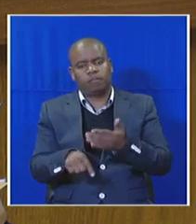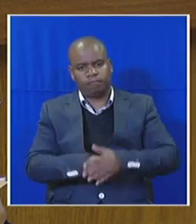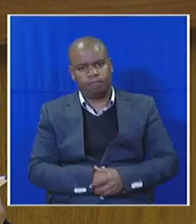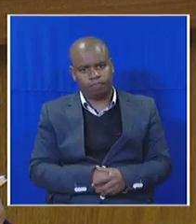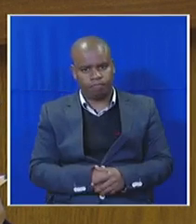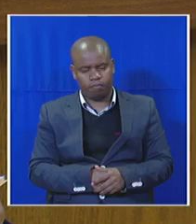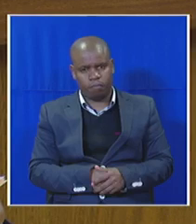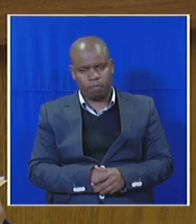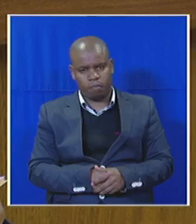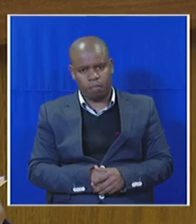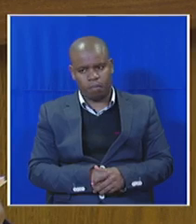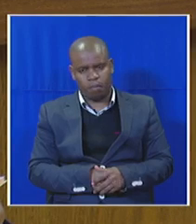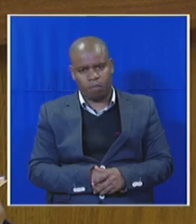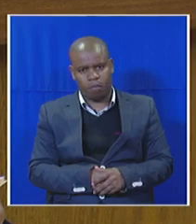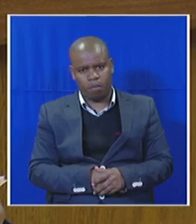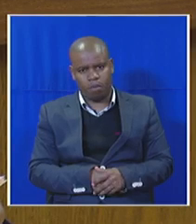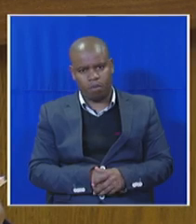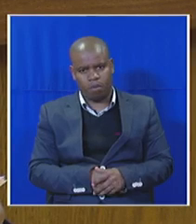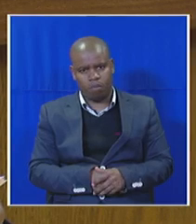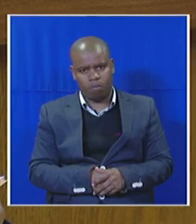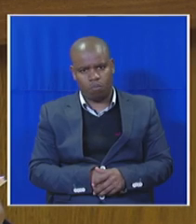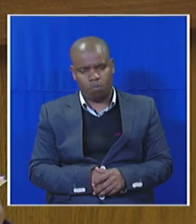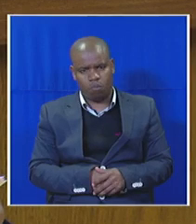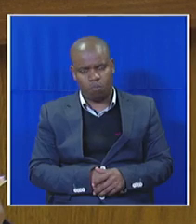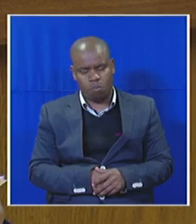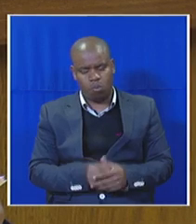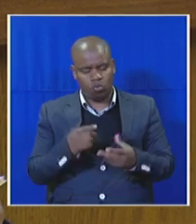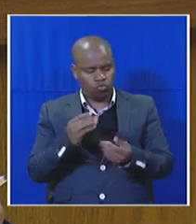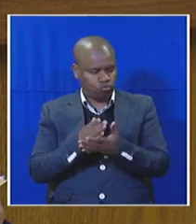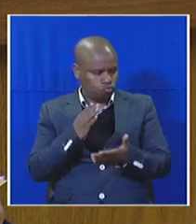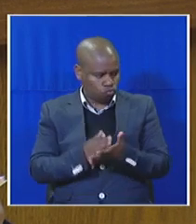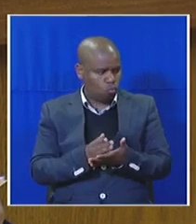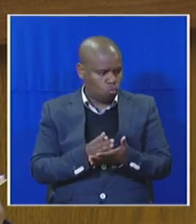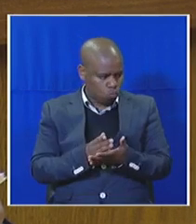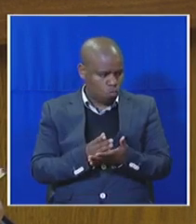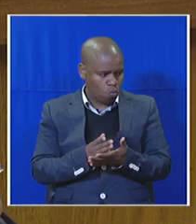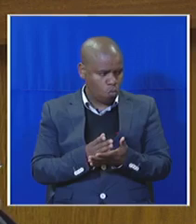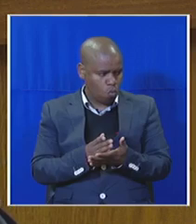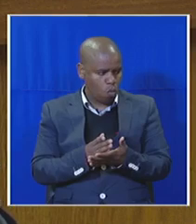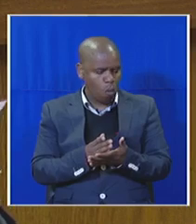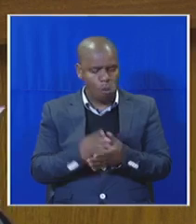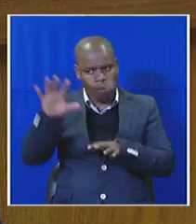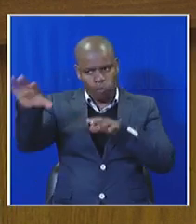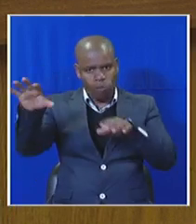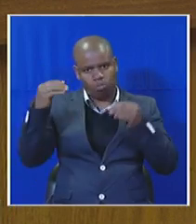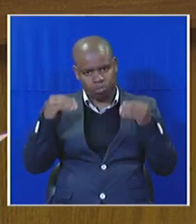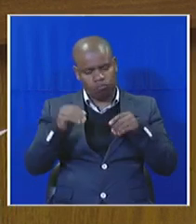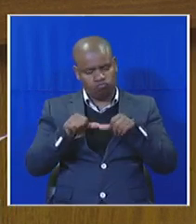in facilitating the ease of doing business between the two countries.